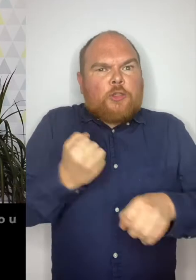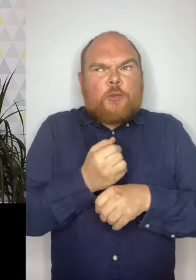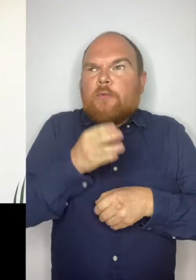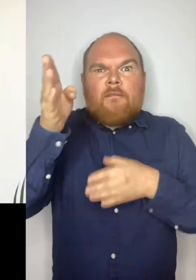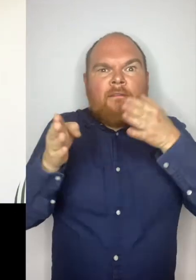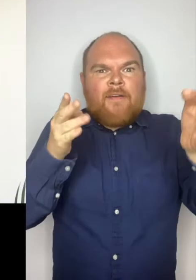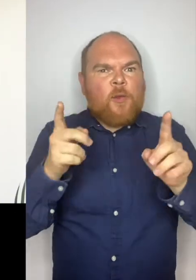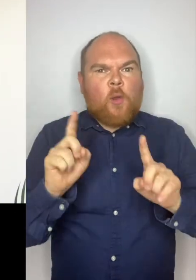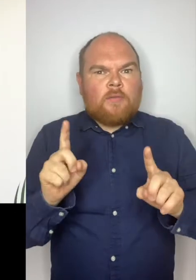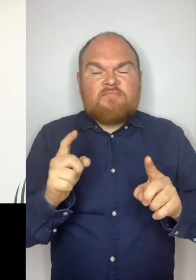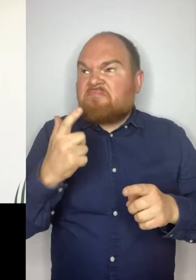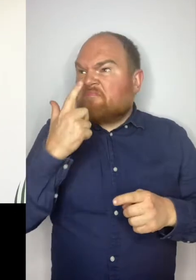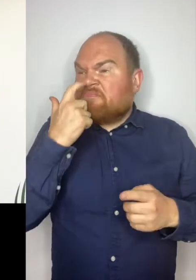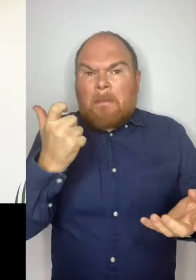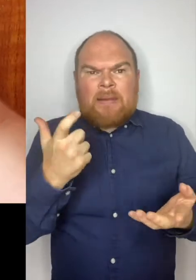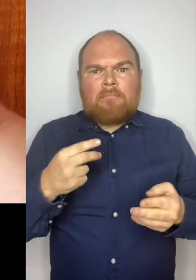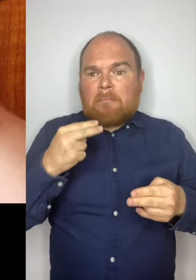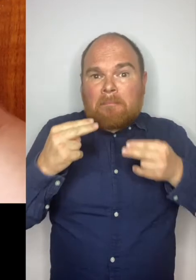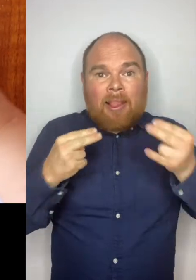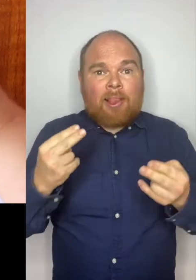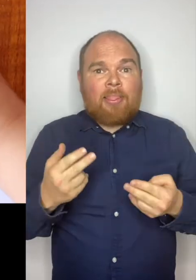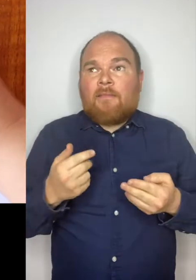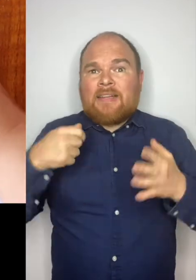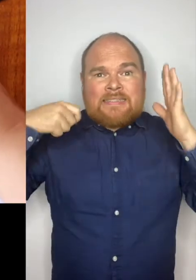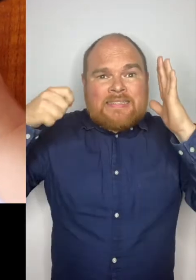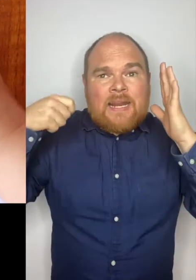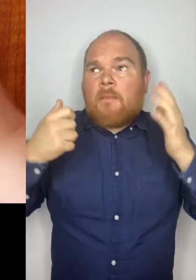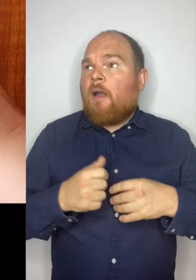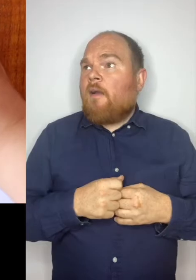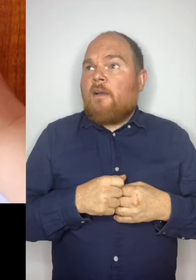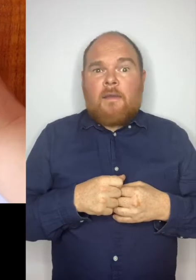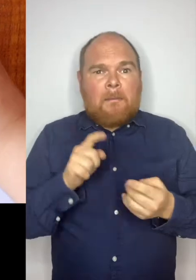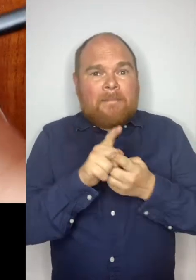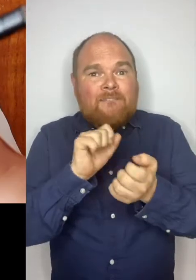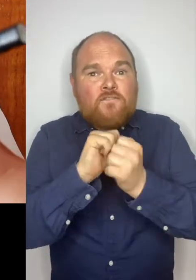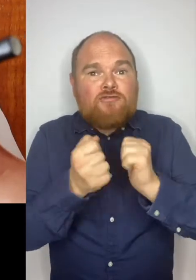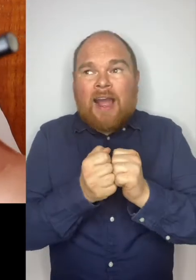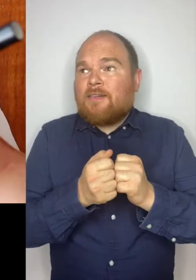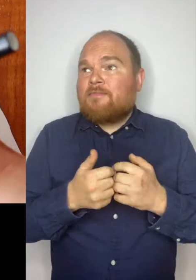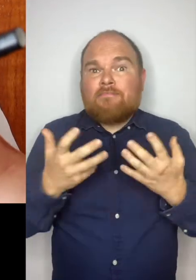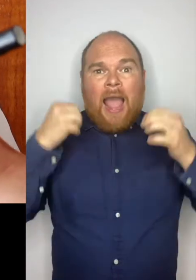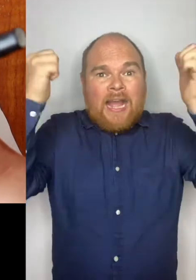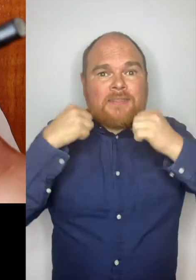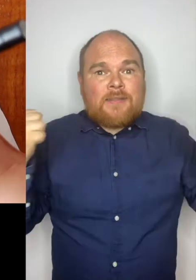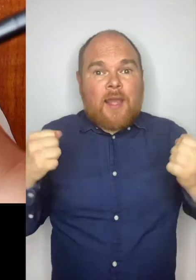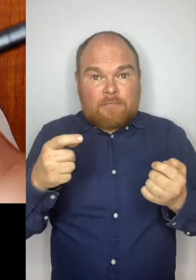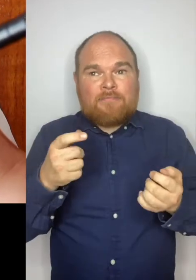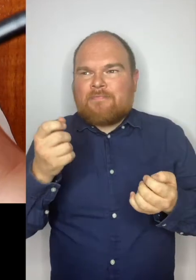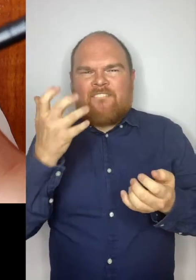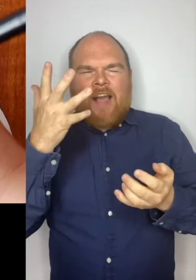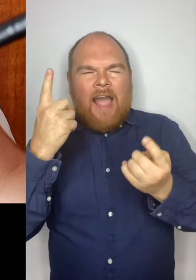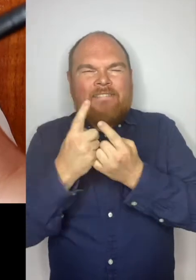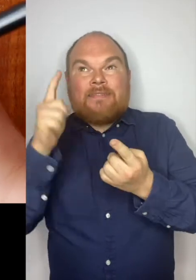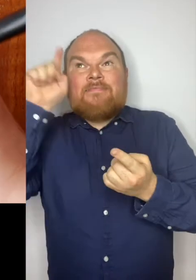over. Write down 5 activities. This could be things like sports, going for a meal, meeting up with